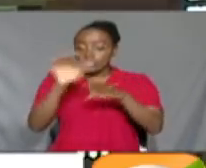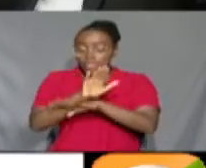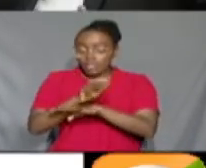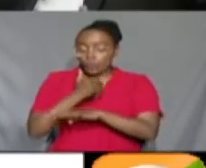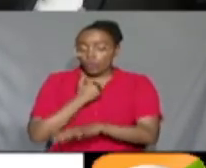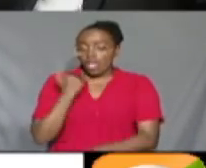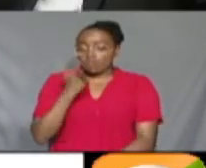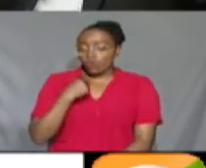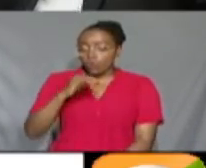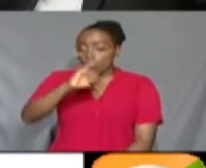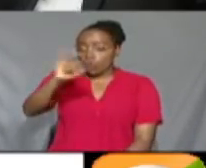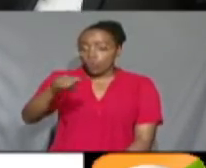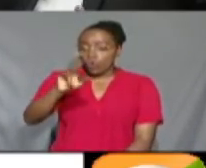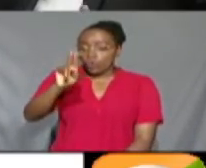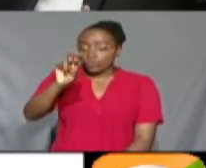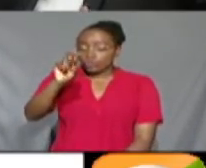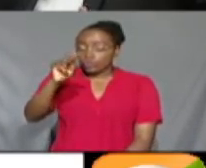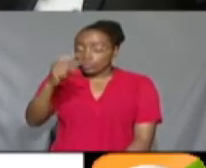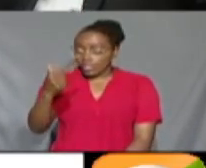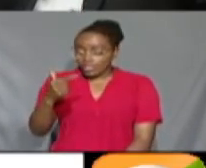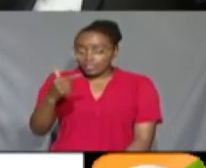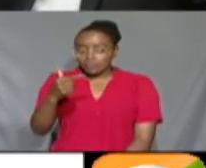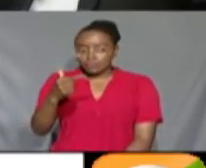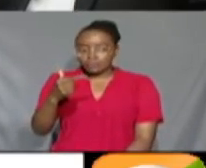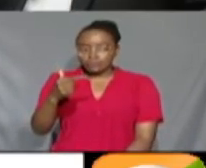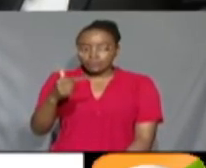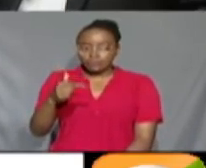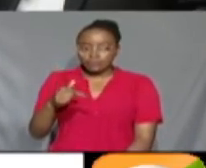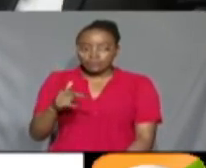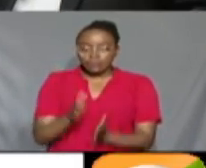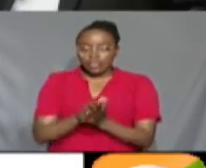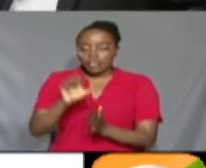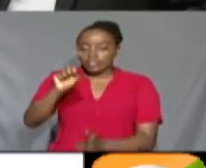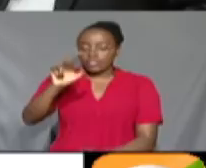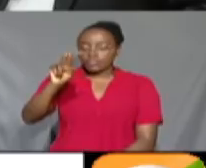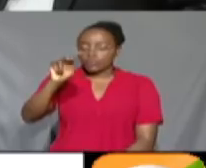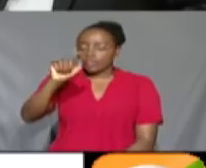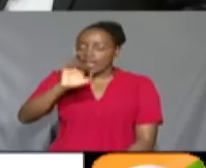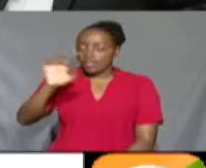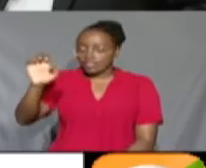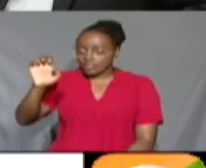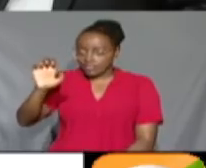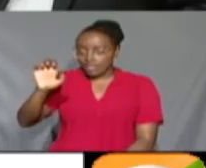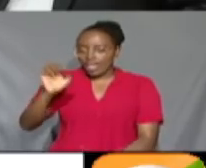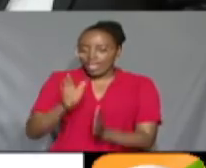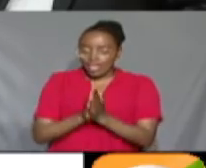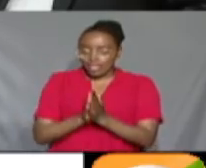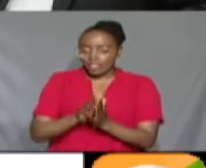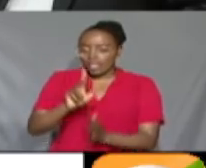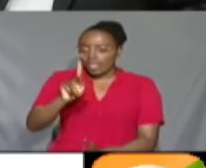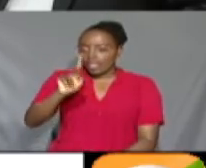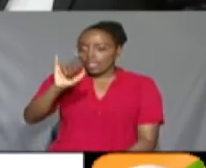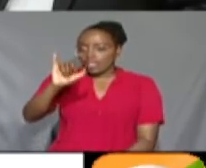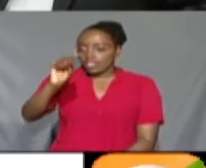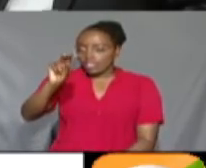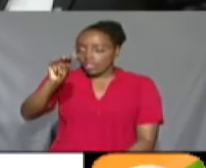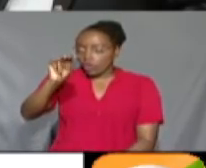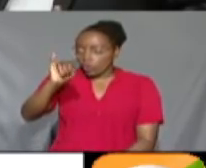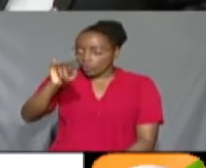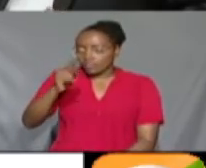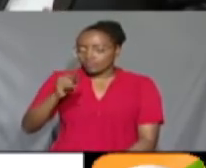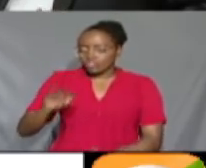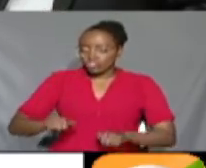host Honorable Junet Mohamed, Minority Whip in the National Assembly, and soon Ice Member of Parliament, and Honorable Jeremiah Kioni, the Chair of the